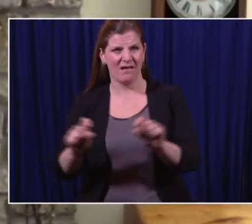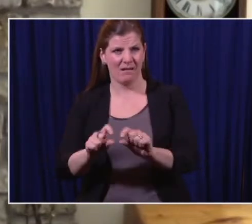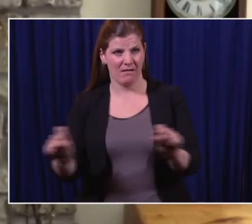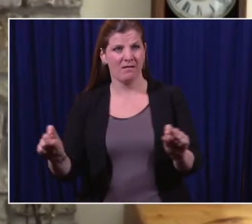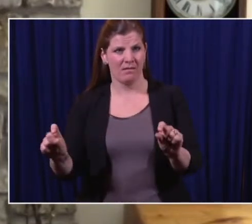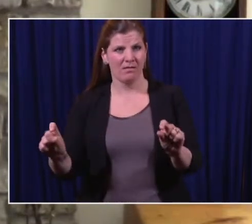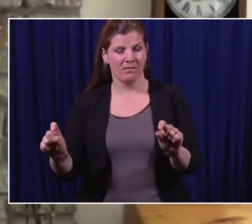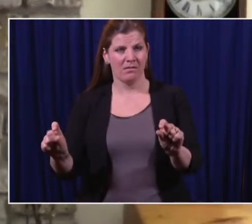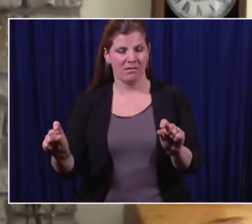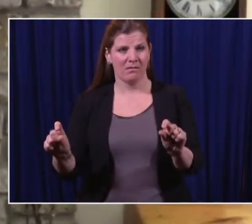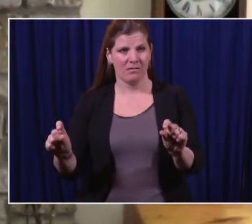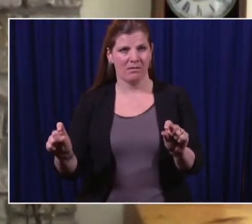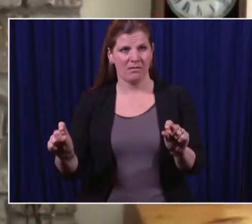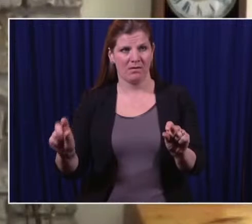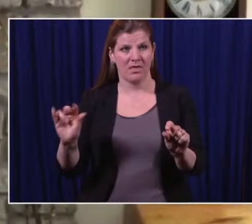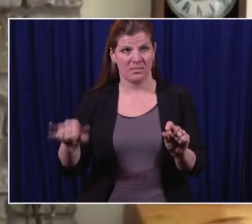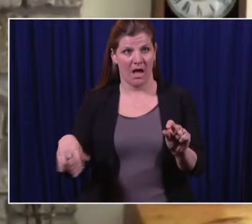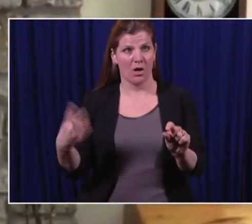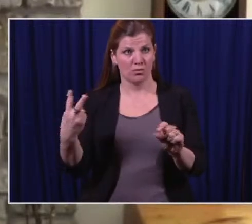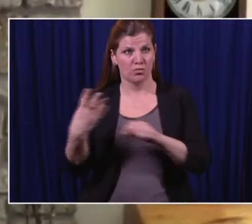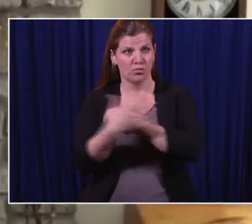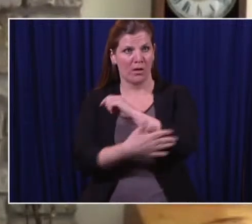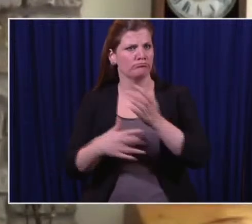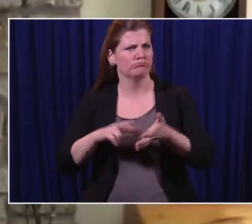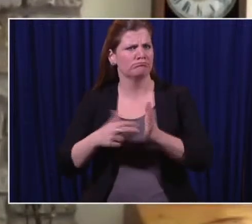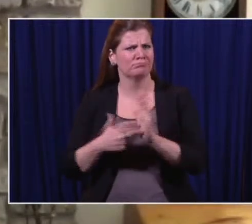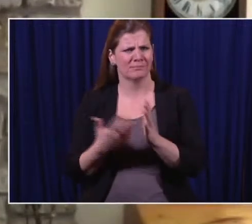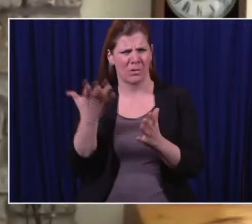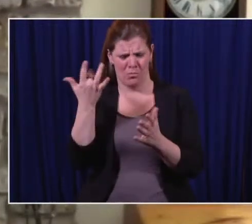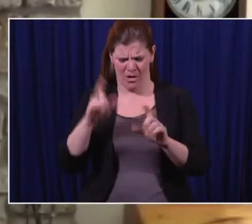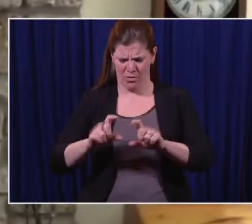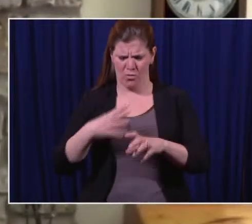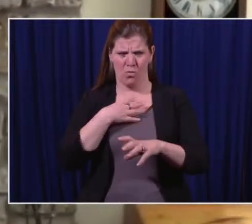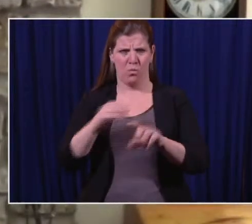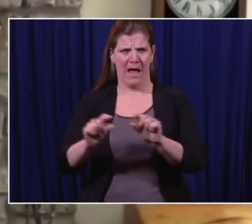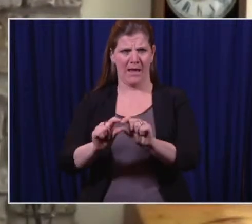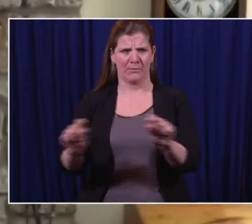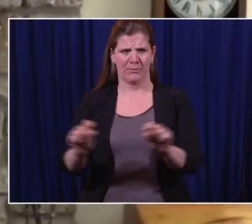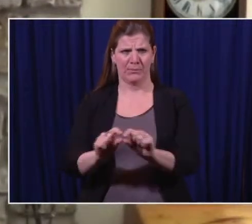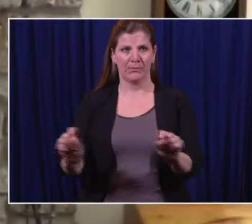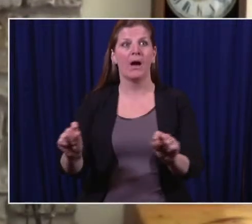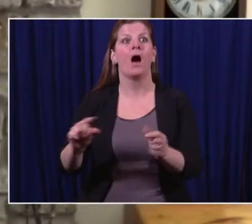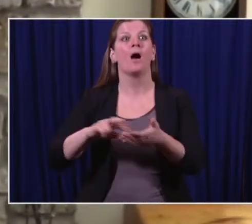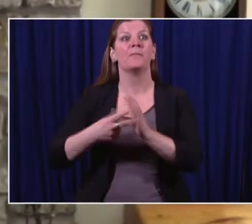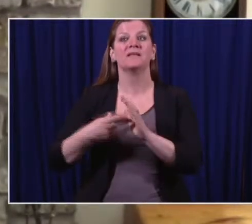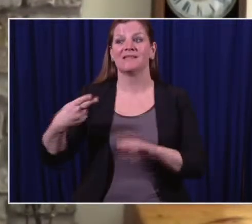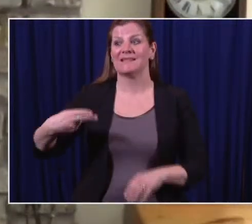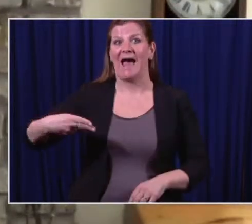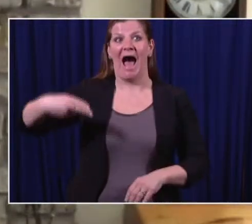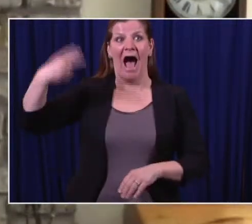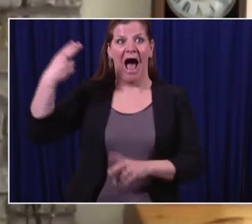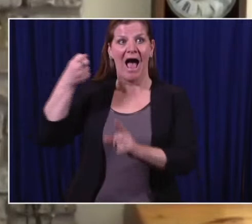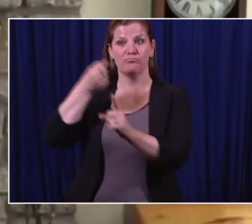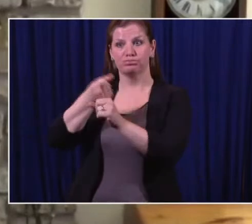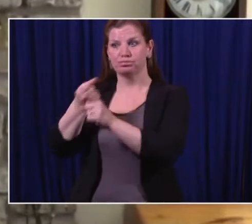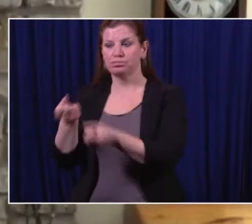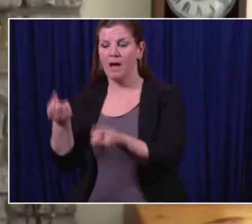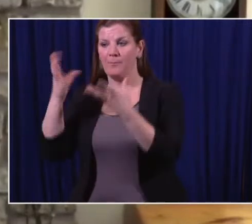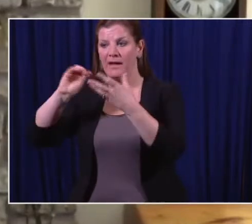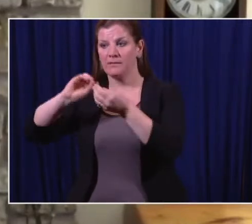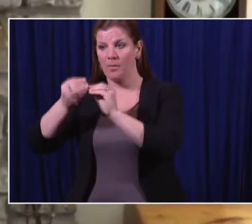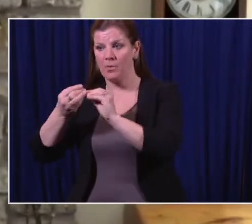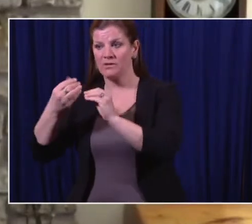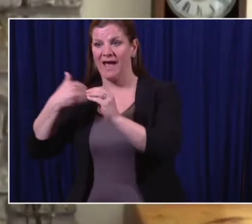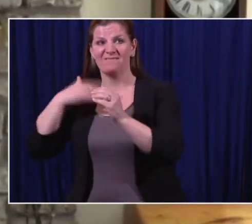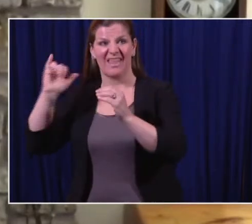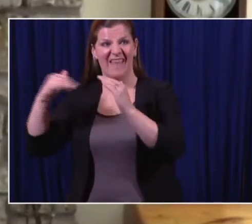are in white, which simply means that they are now below the high incidence level for cases in their